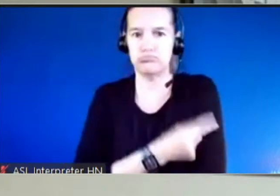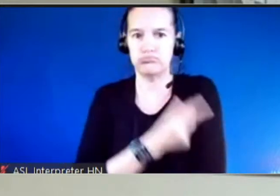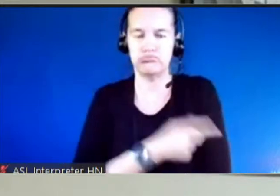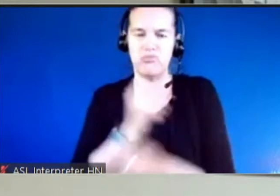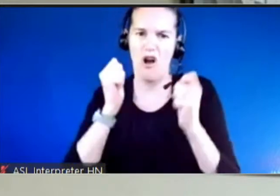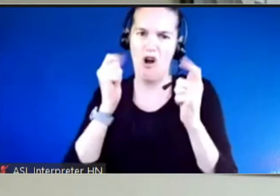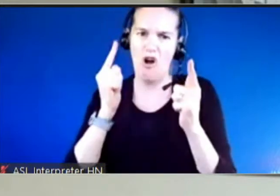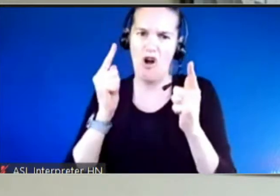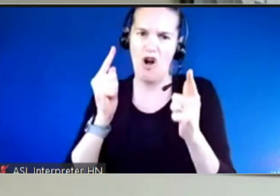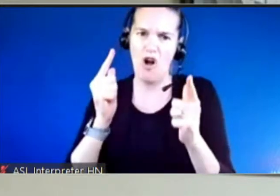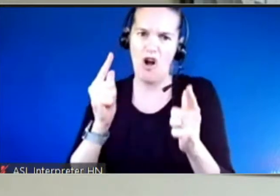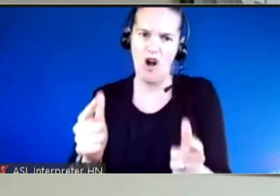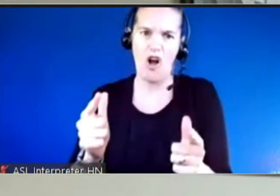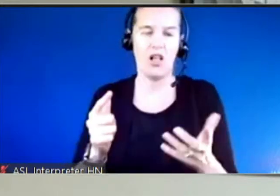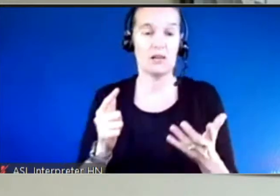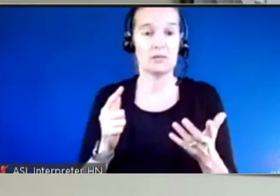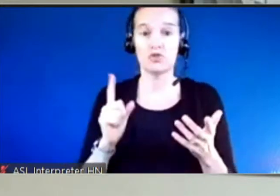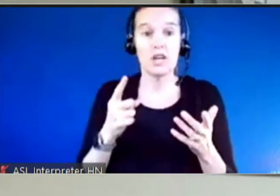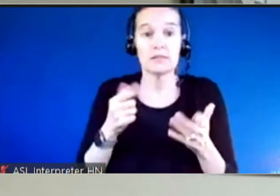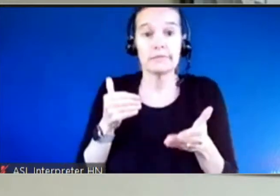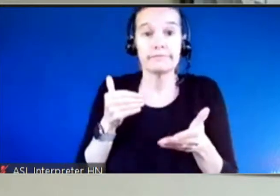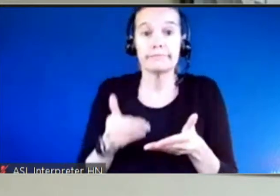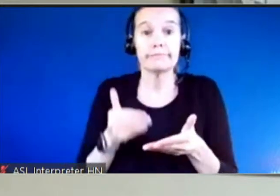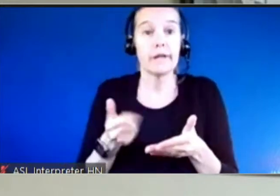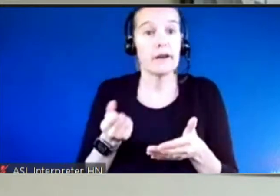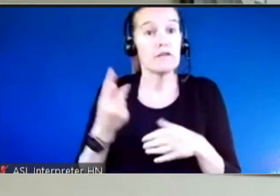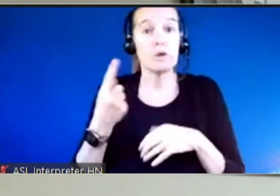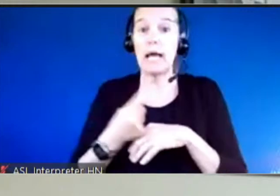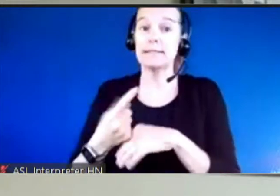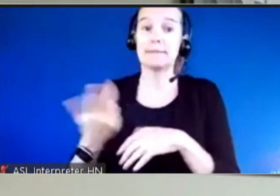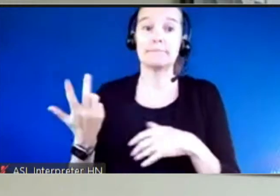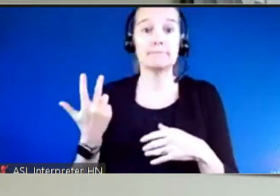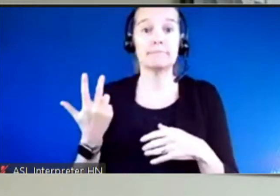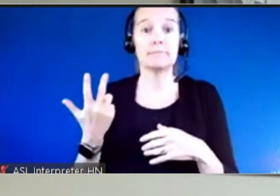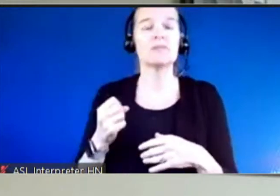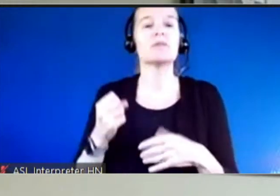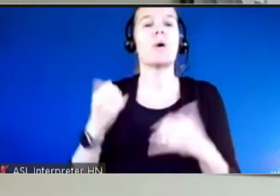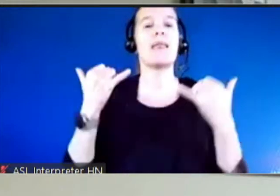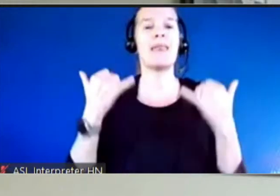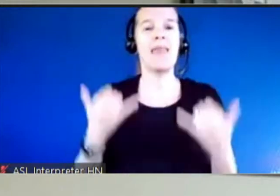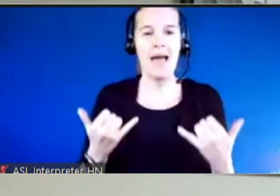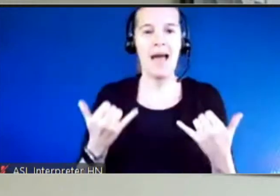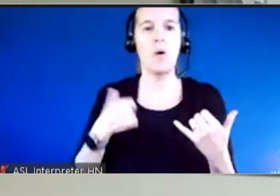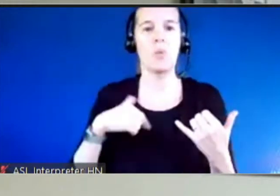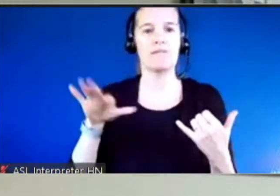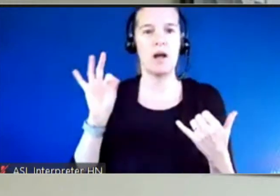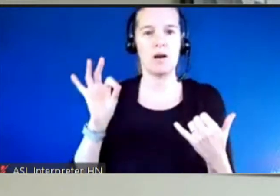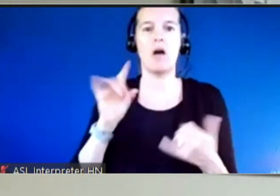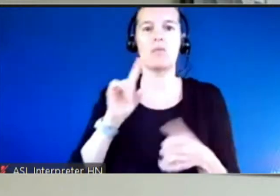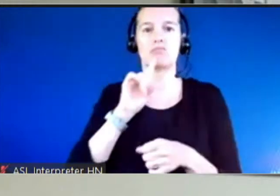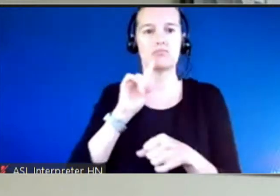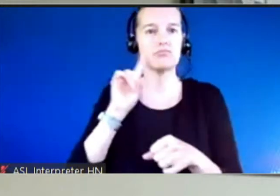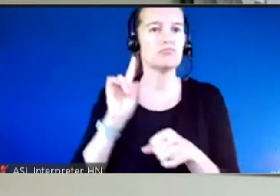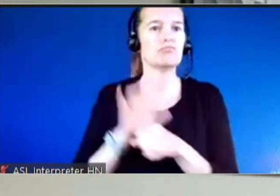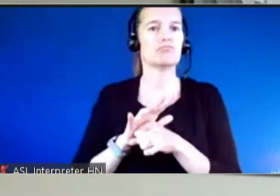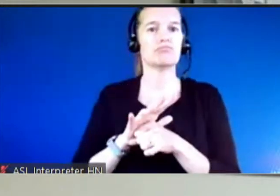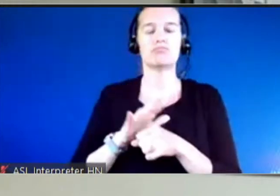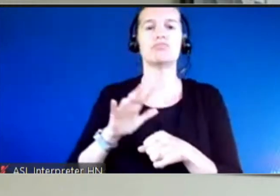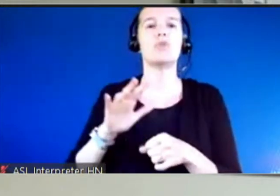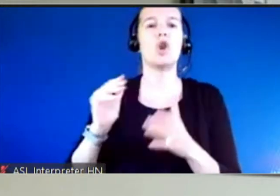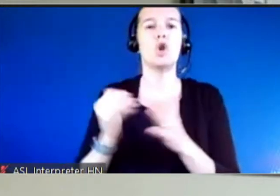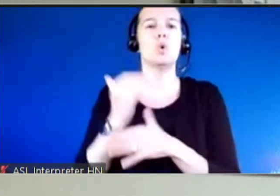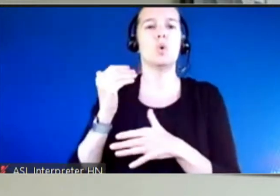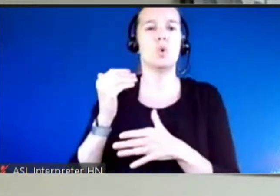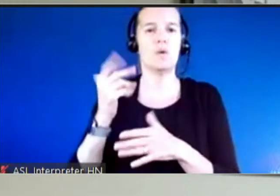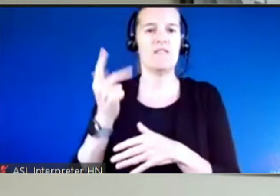And we have just gotten assured, and we'll get in the second dose vaccines for all those people